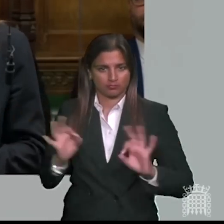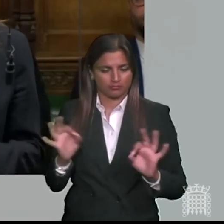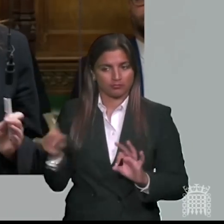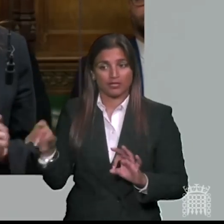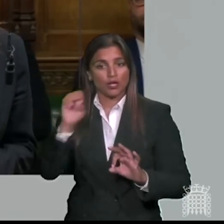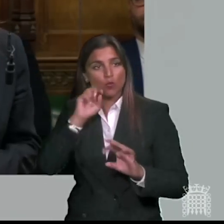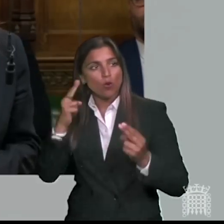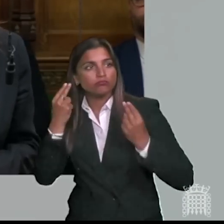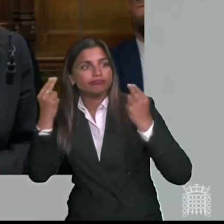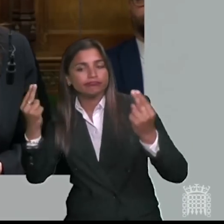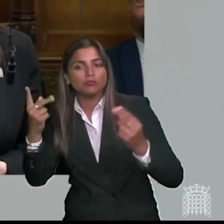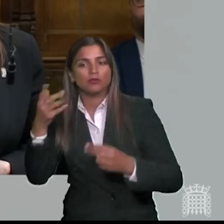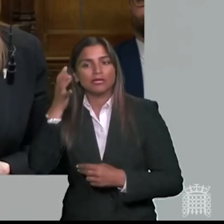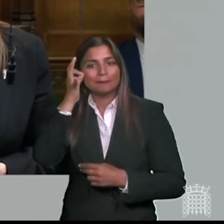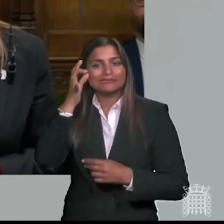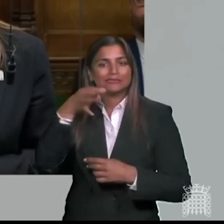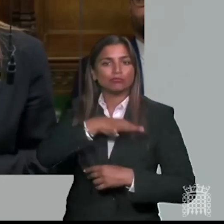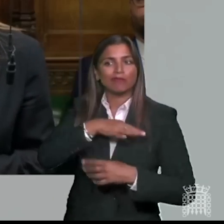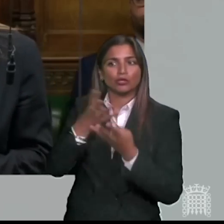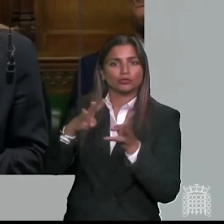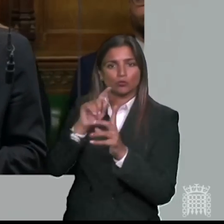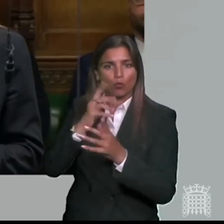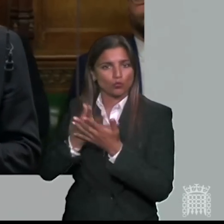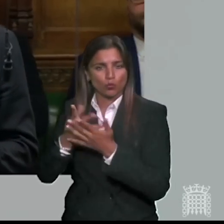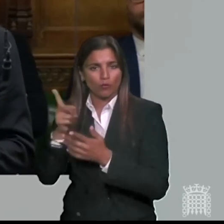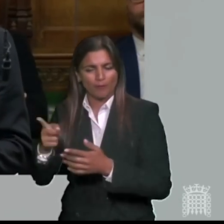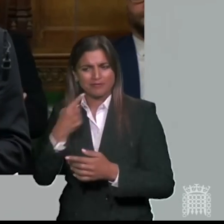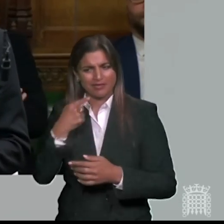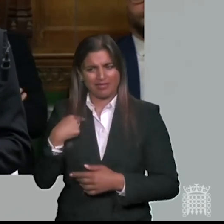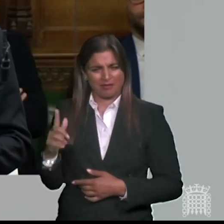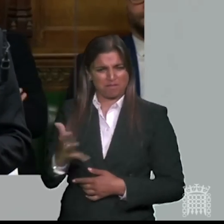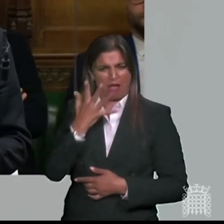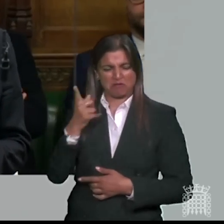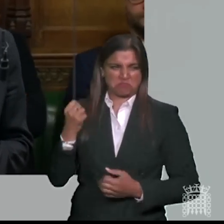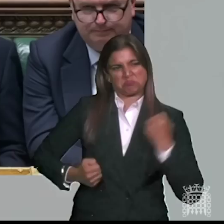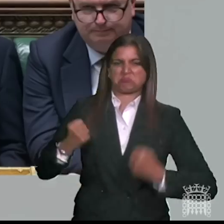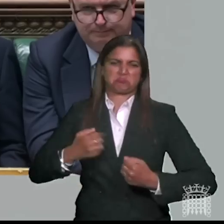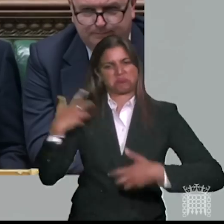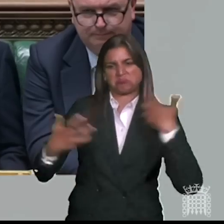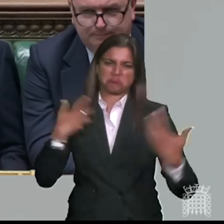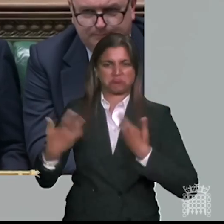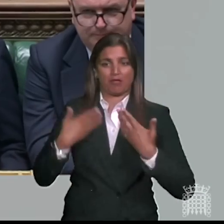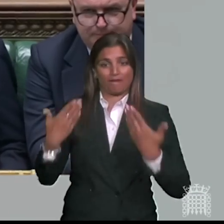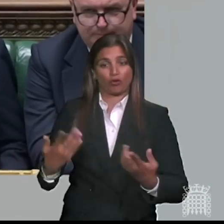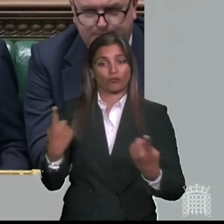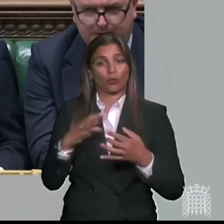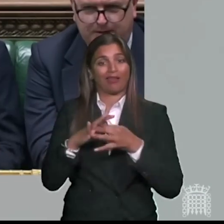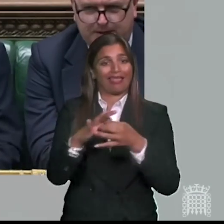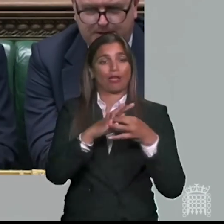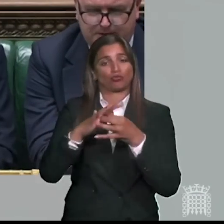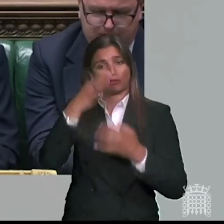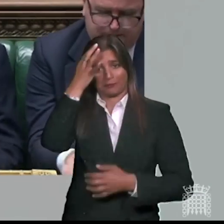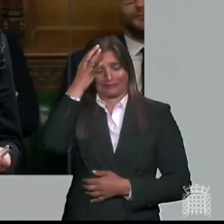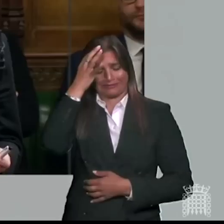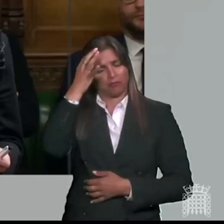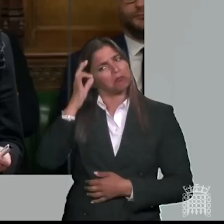kangaroo court, and yesterday he embarrassed himself by acting like a stroppy schoolboy in front of the Liaison Committee.